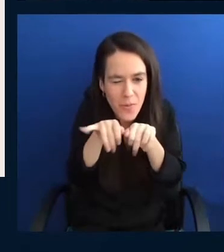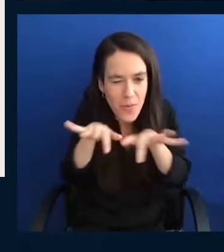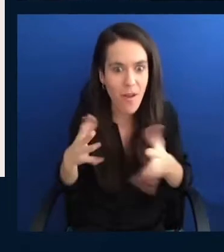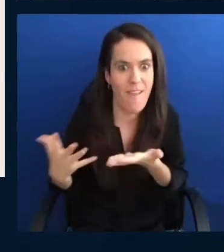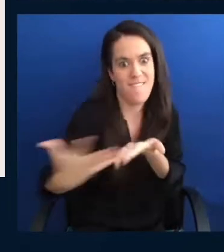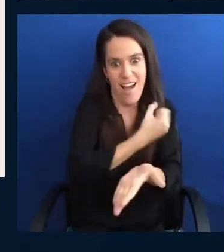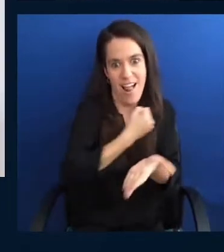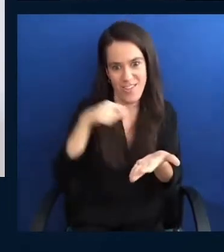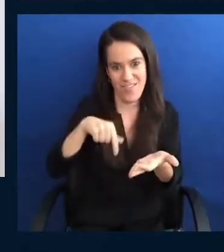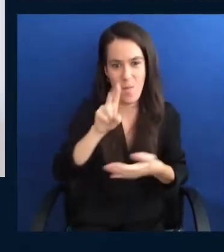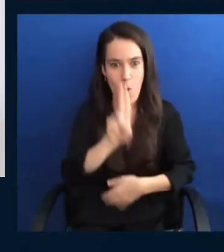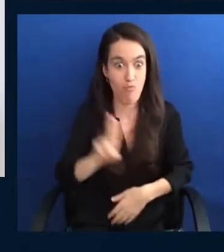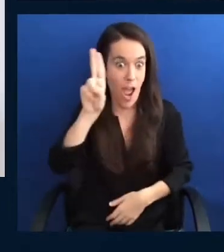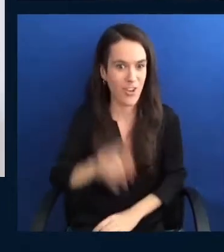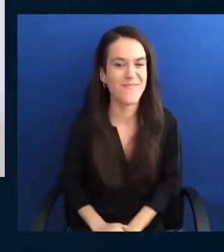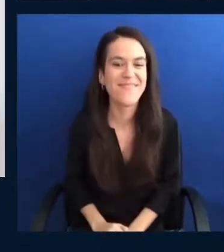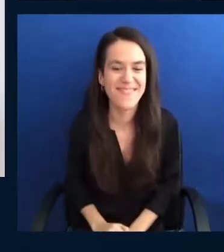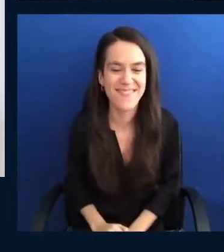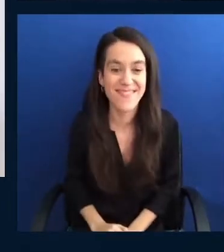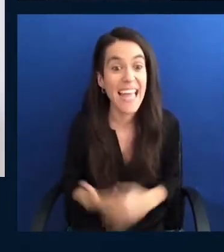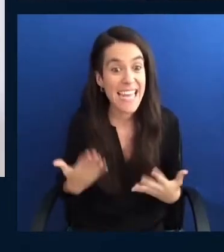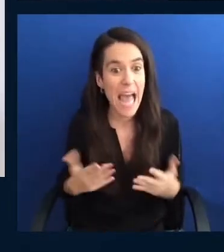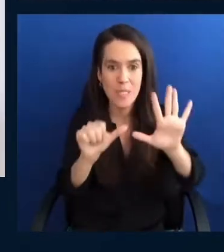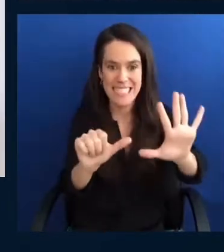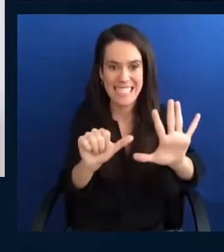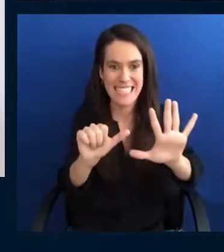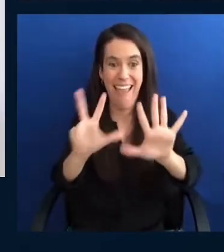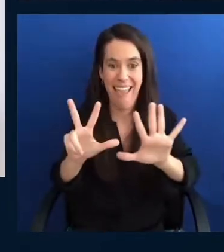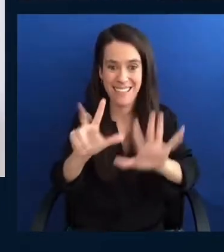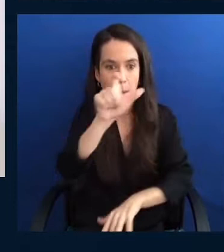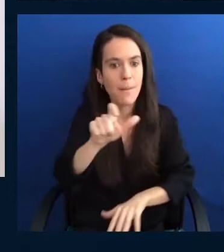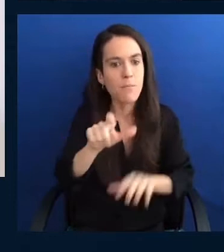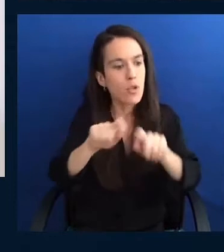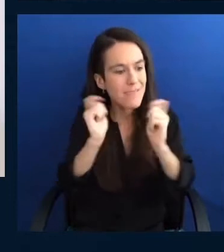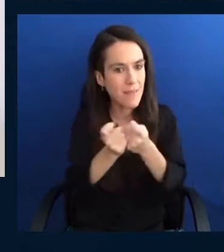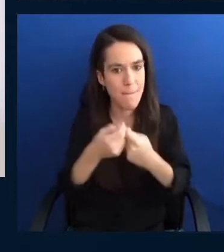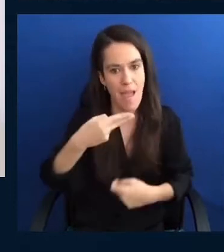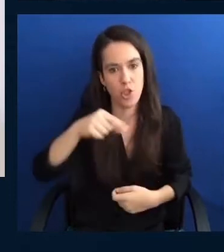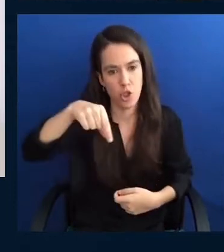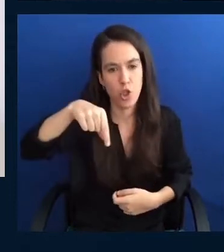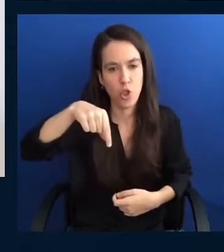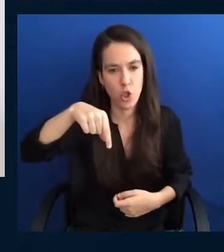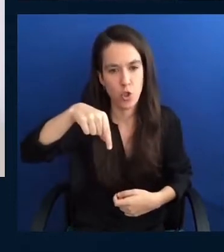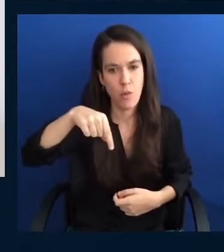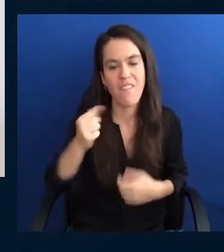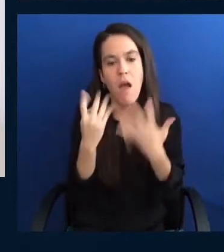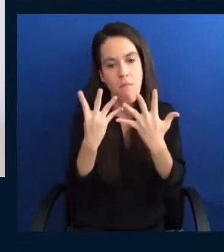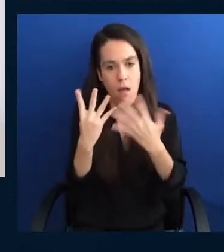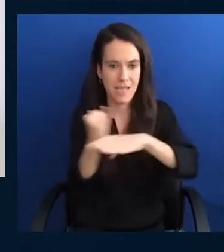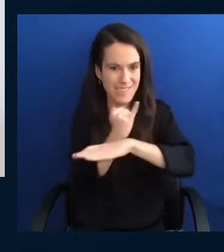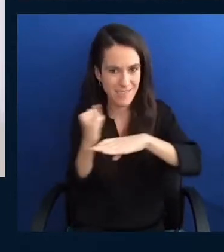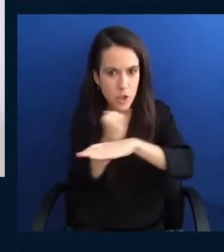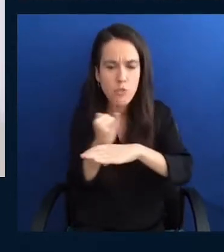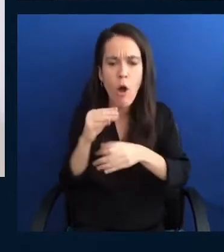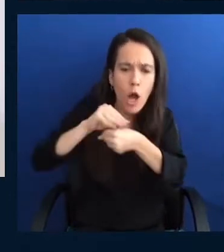partnership. We're now 68 people at HQ, including 9 interns and our consultants overseas and